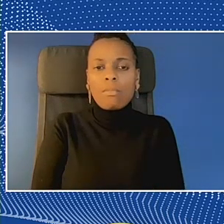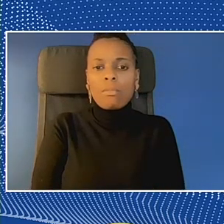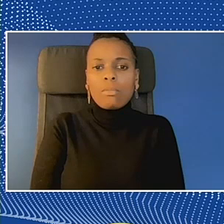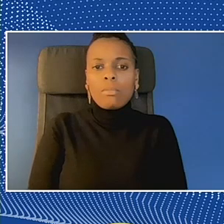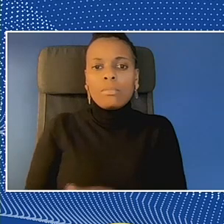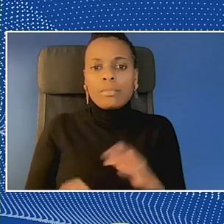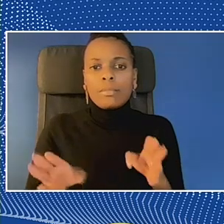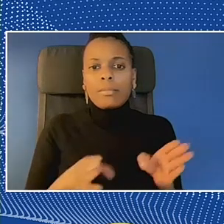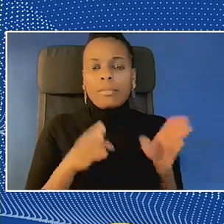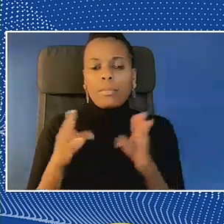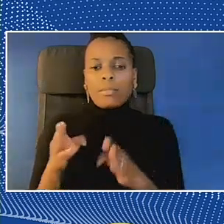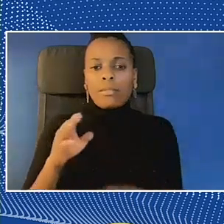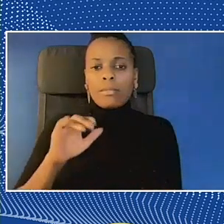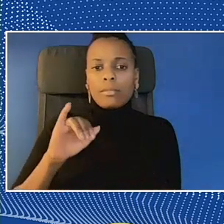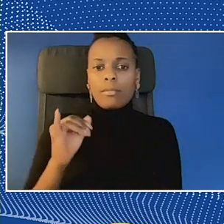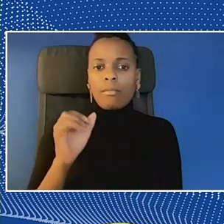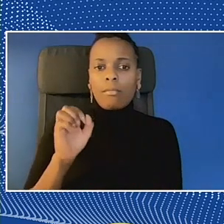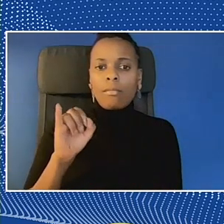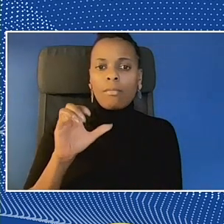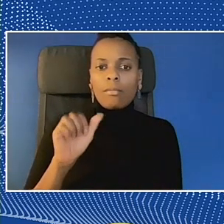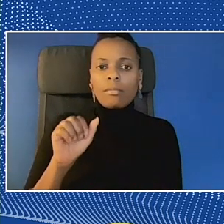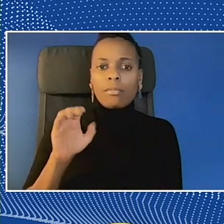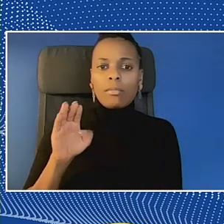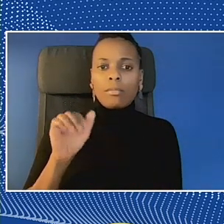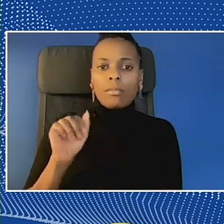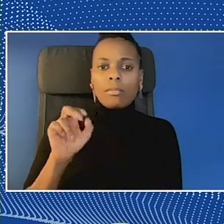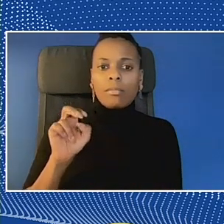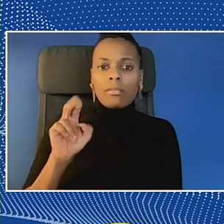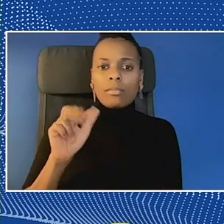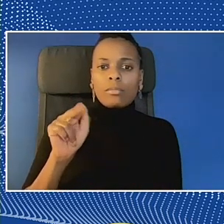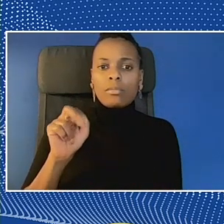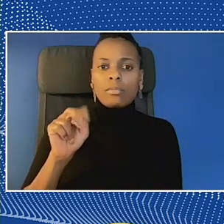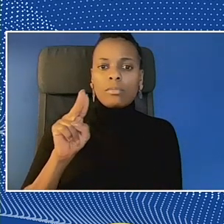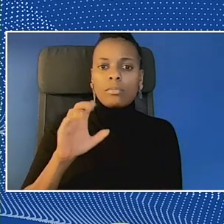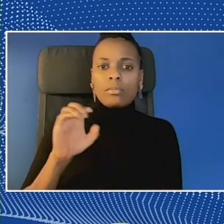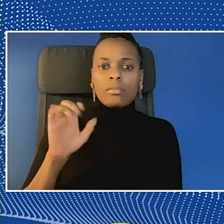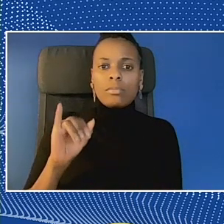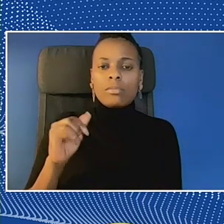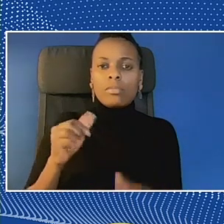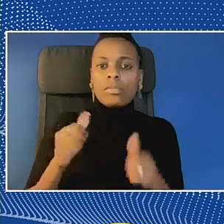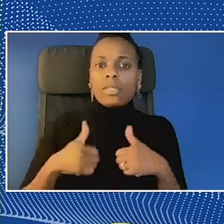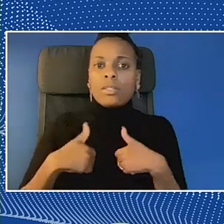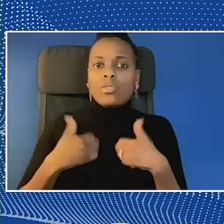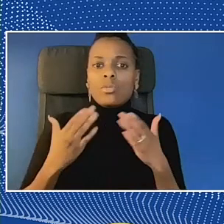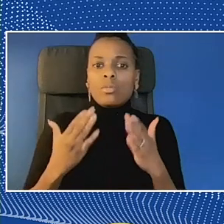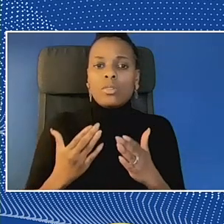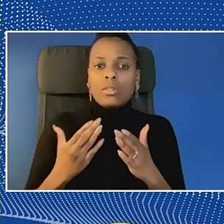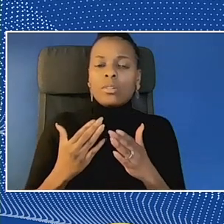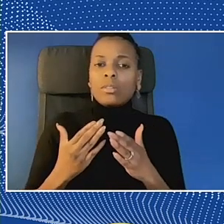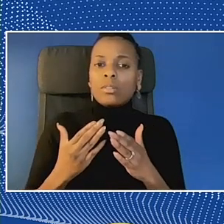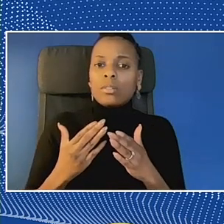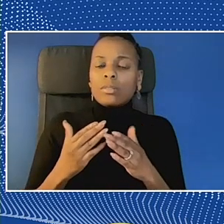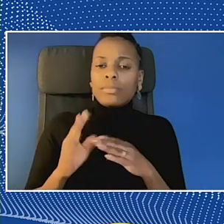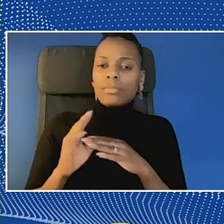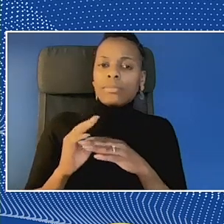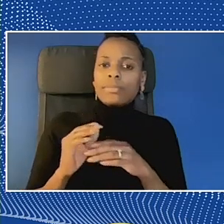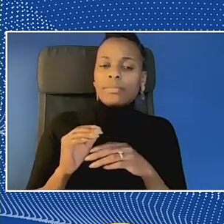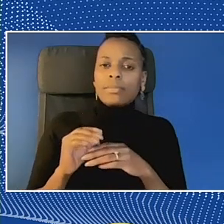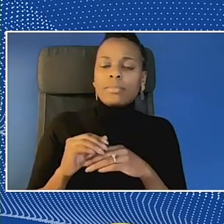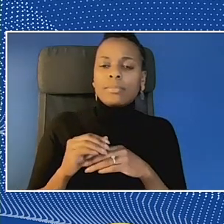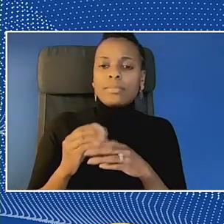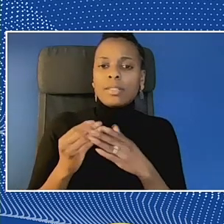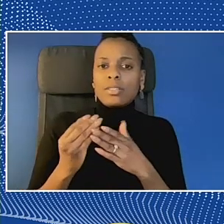Next, I have Jessica Renucci, Consumer Advocacy Organization. Thumbs up. Thank